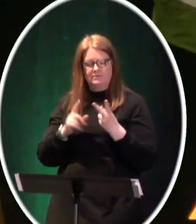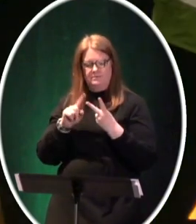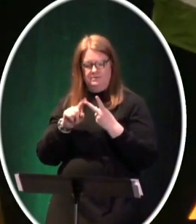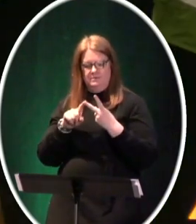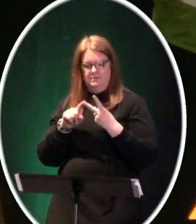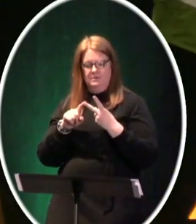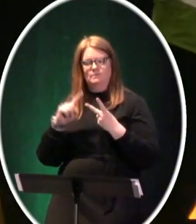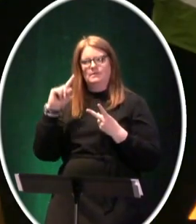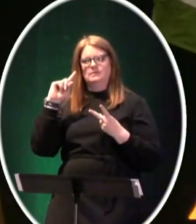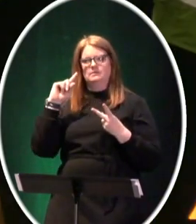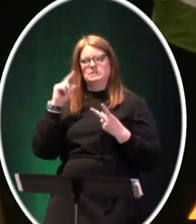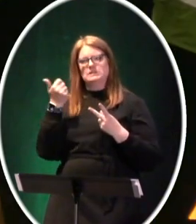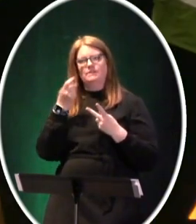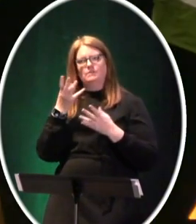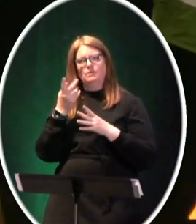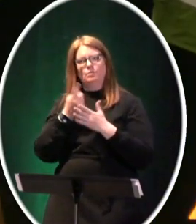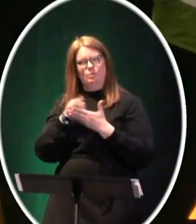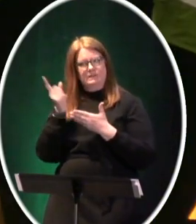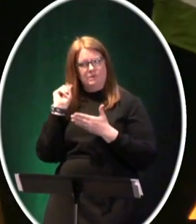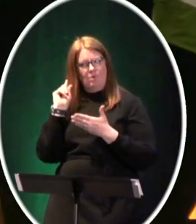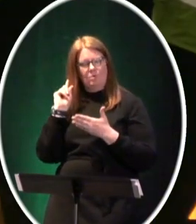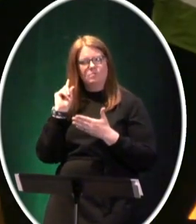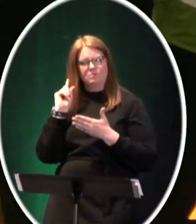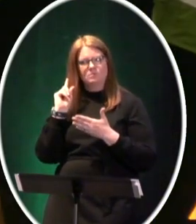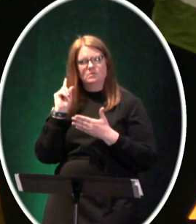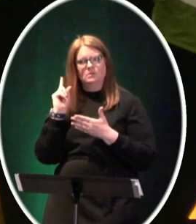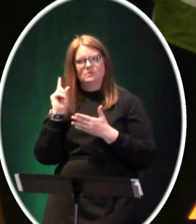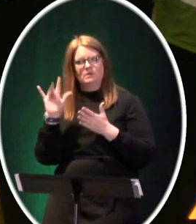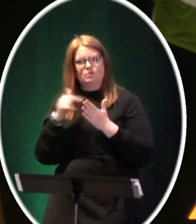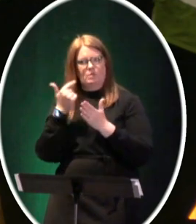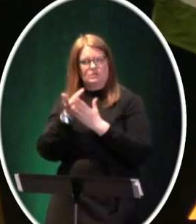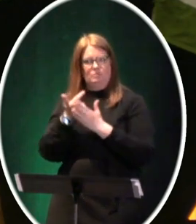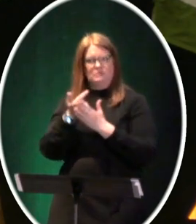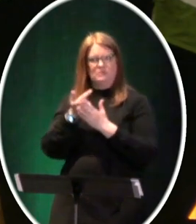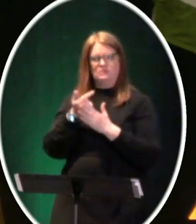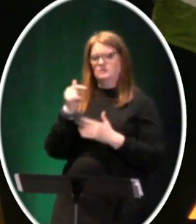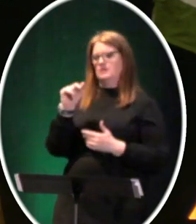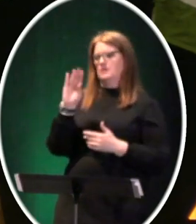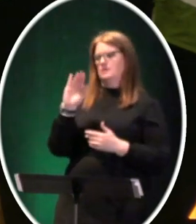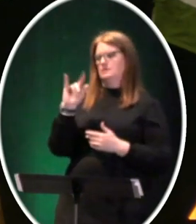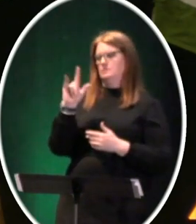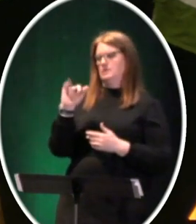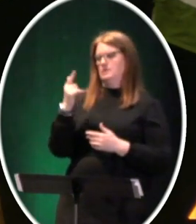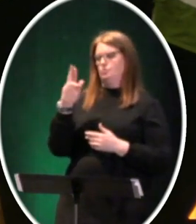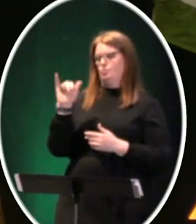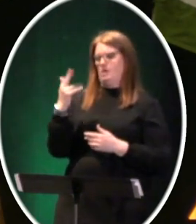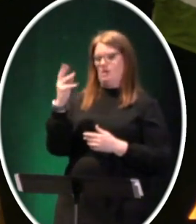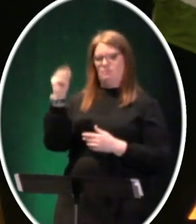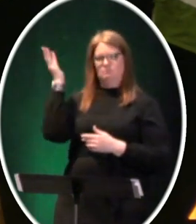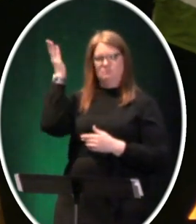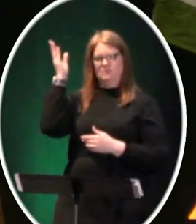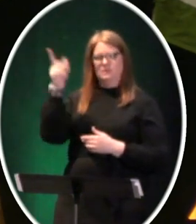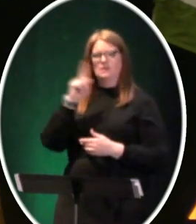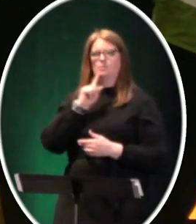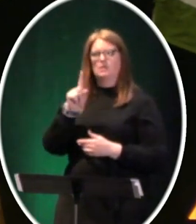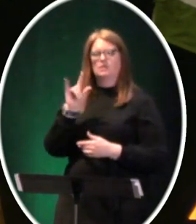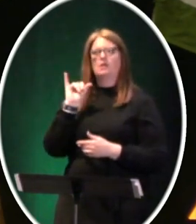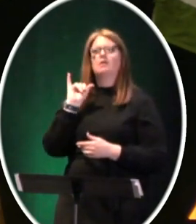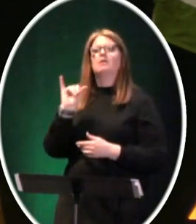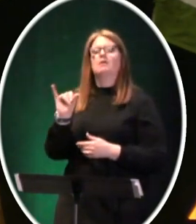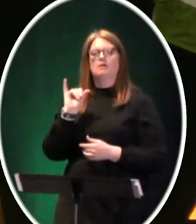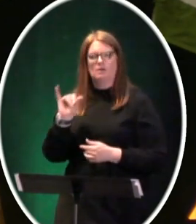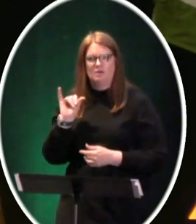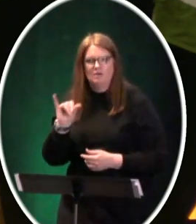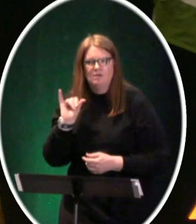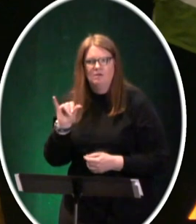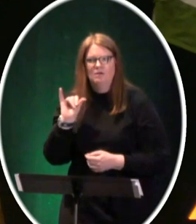I did hear just a few weeks back of a commencement message that Reverend Billy Graham gave that really stuck with me, one he gave